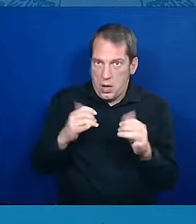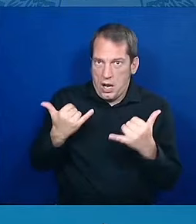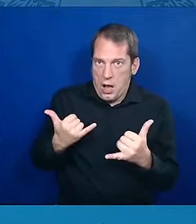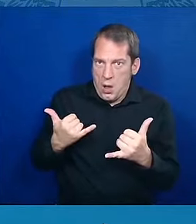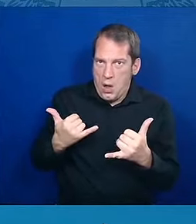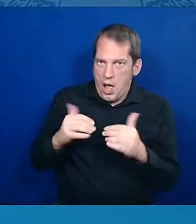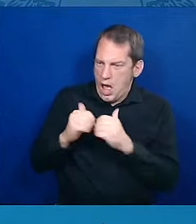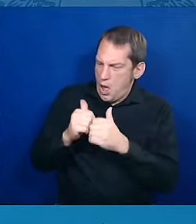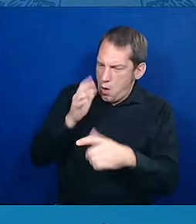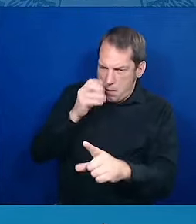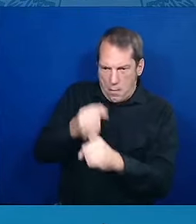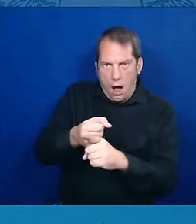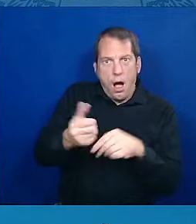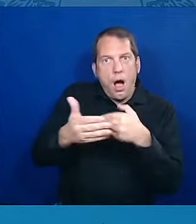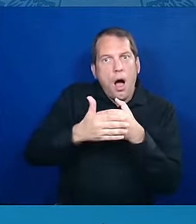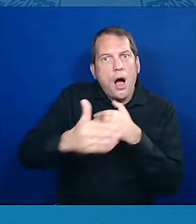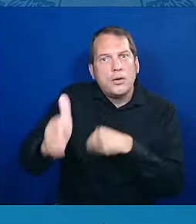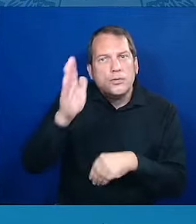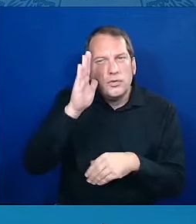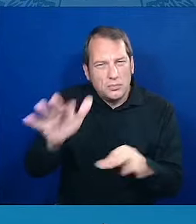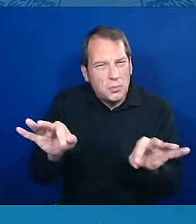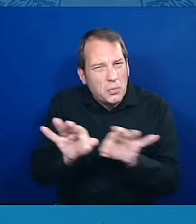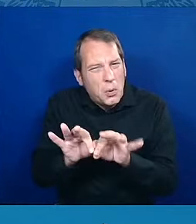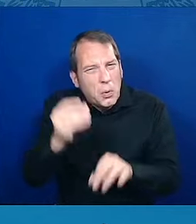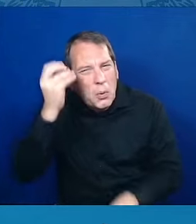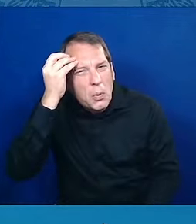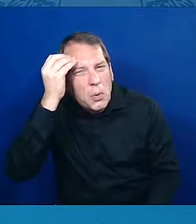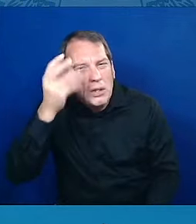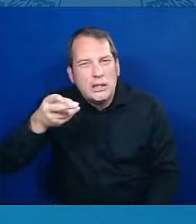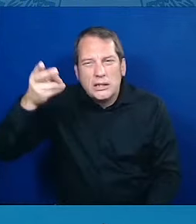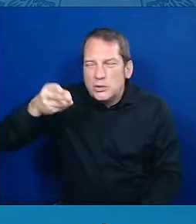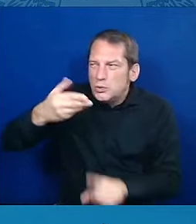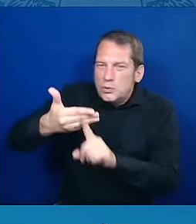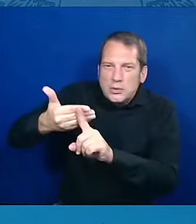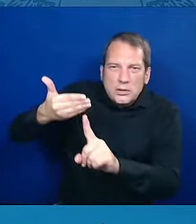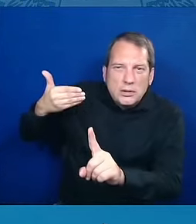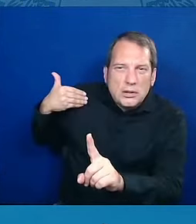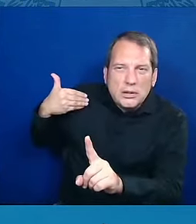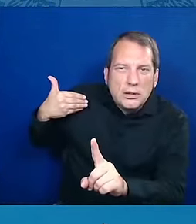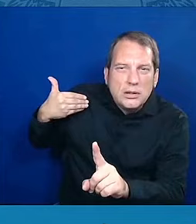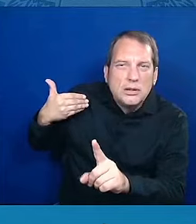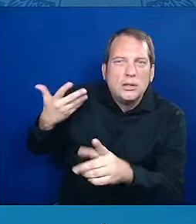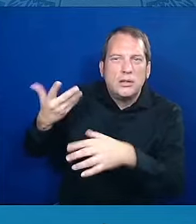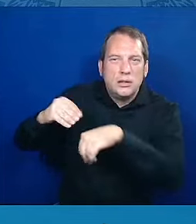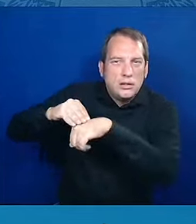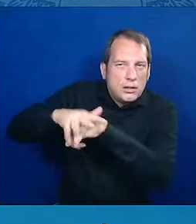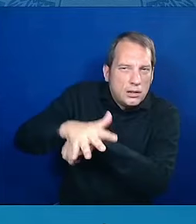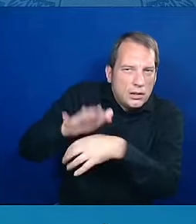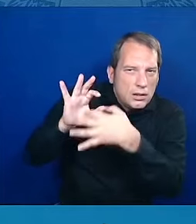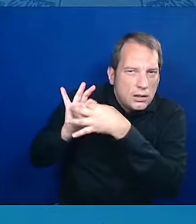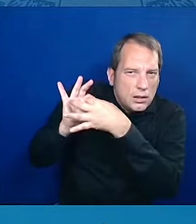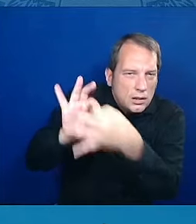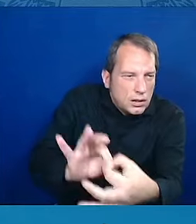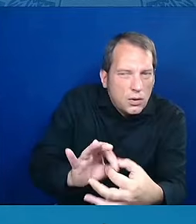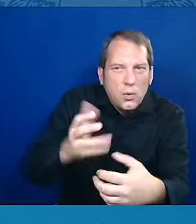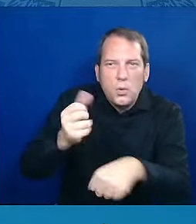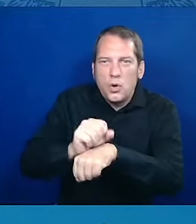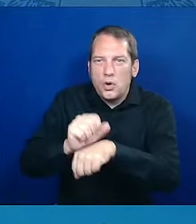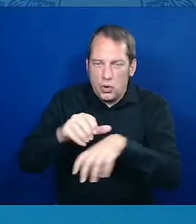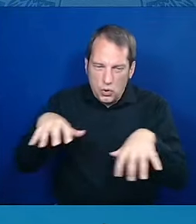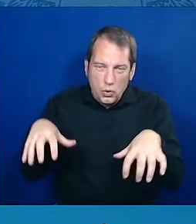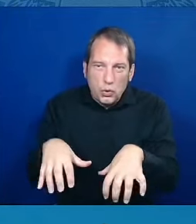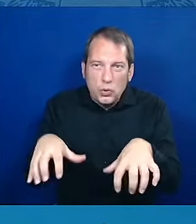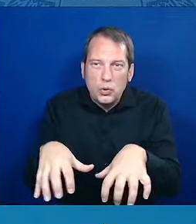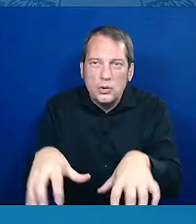And over the past 3.5 years and over his entire career, Joe has led with grace